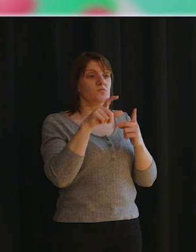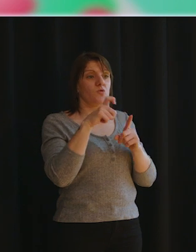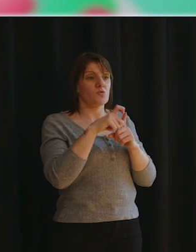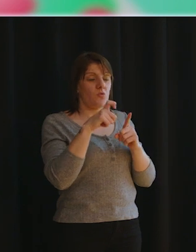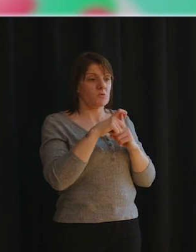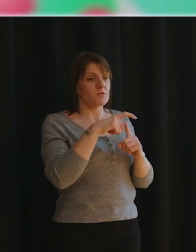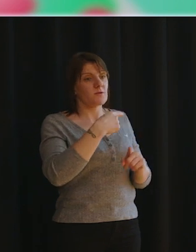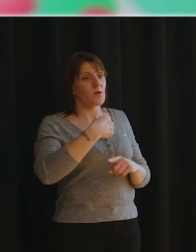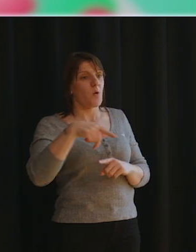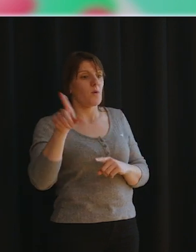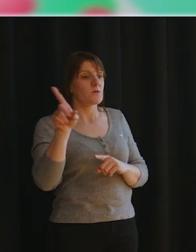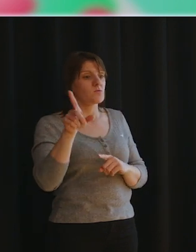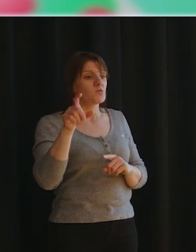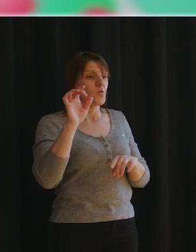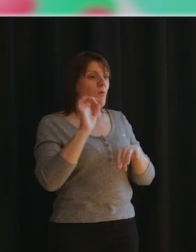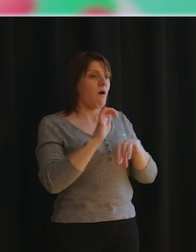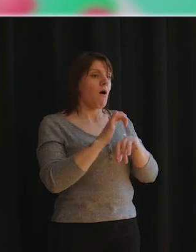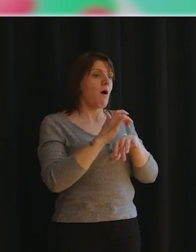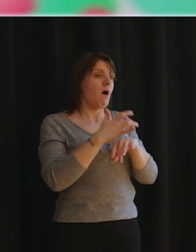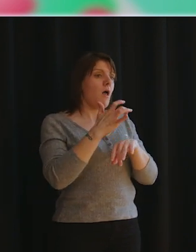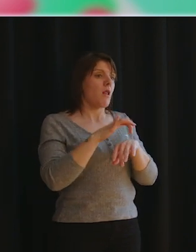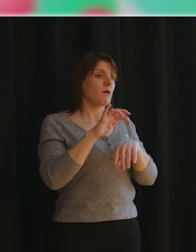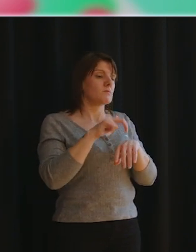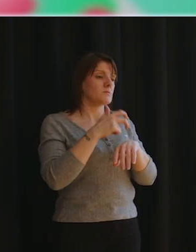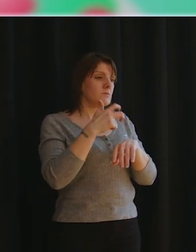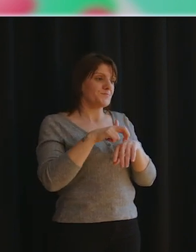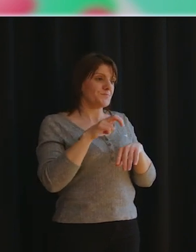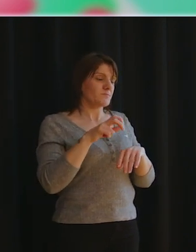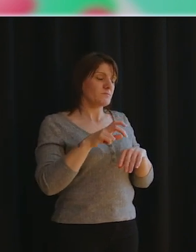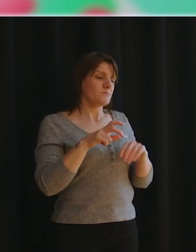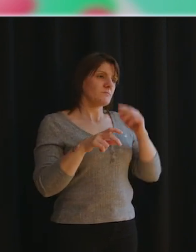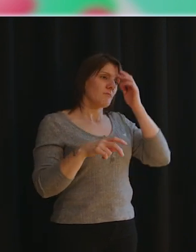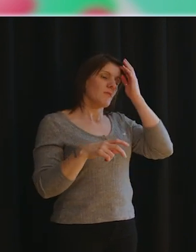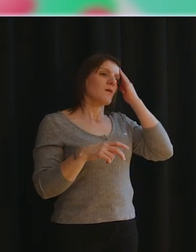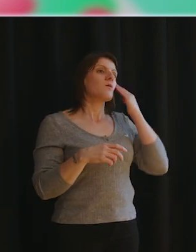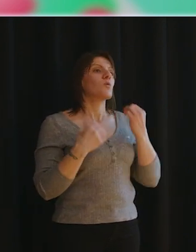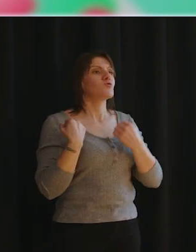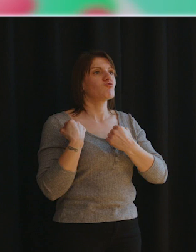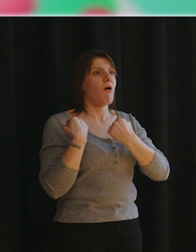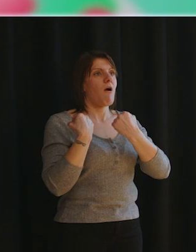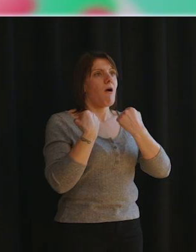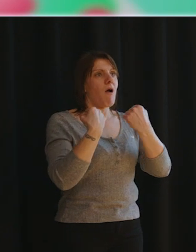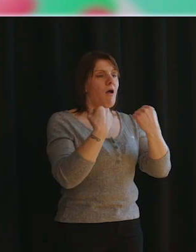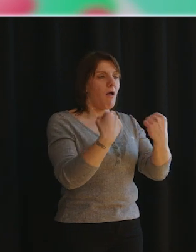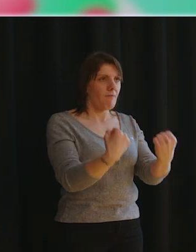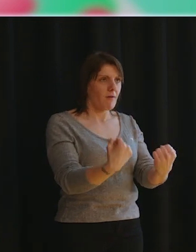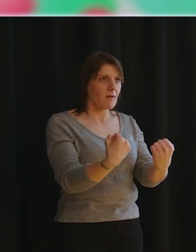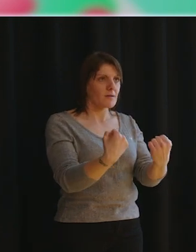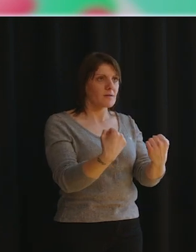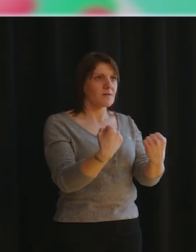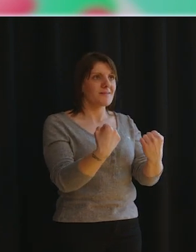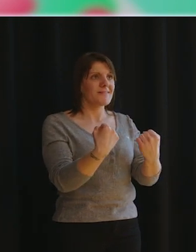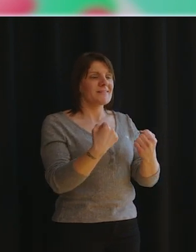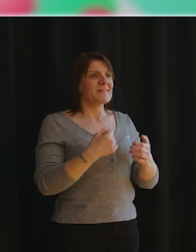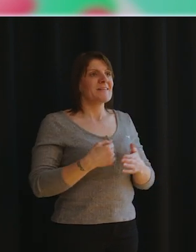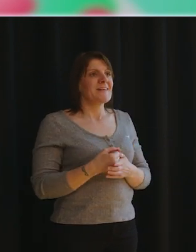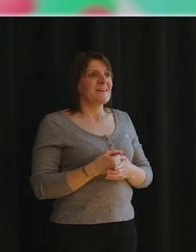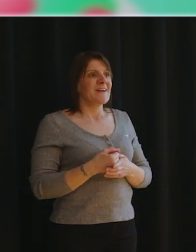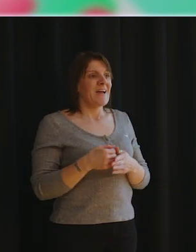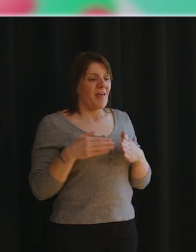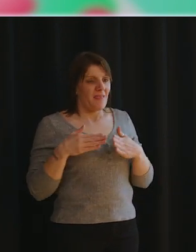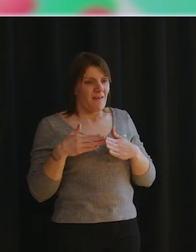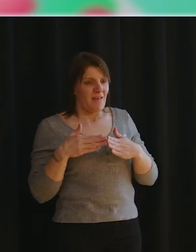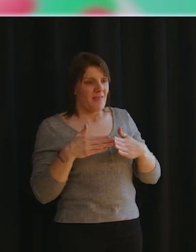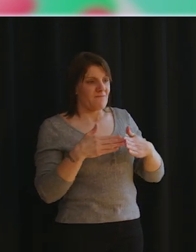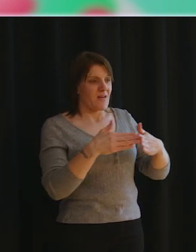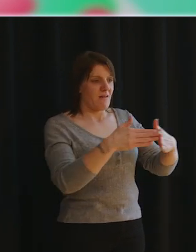time. We're driving in a car, we're getting on the ferry in Fishguard, and I